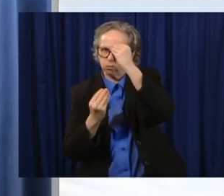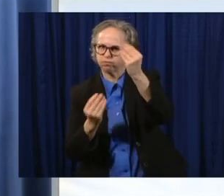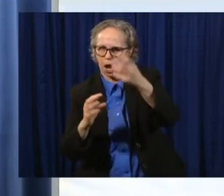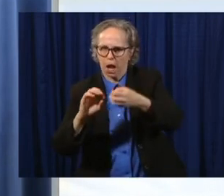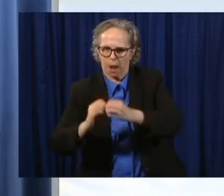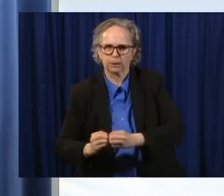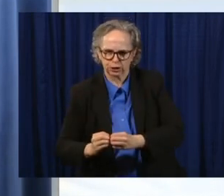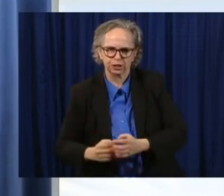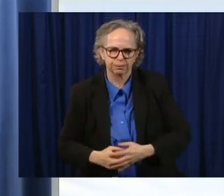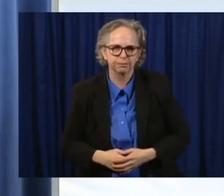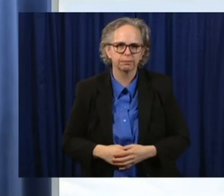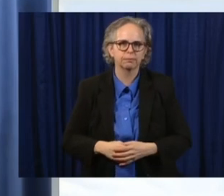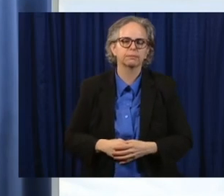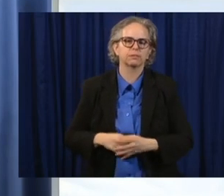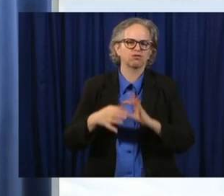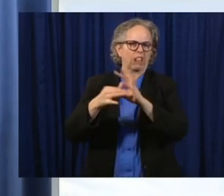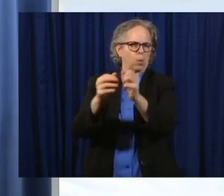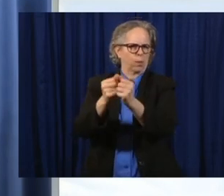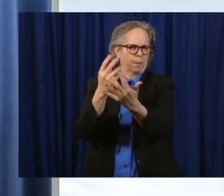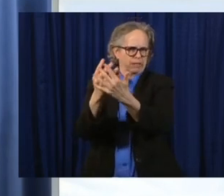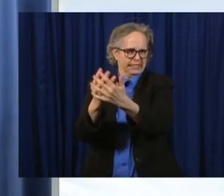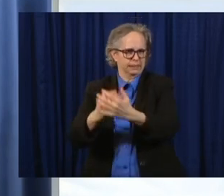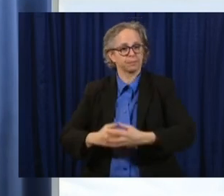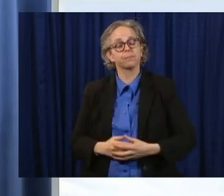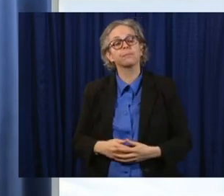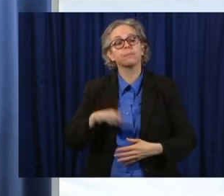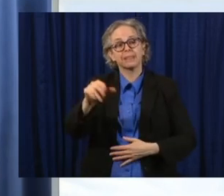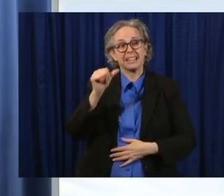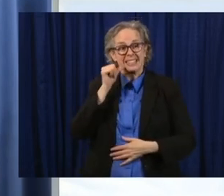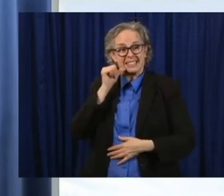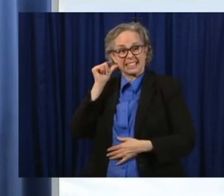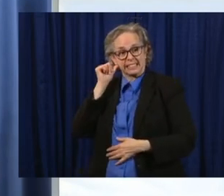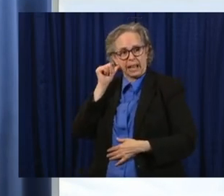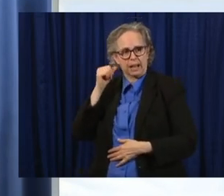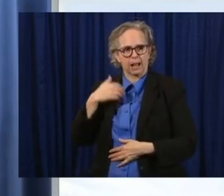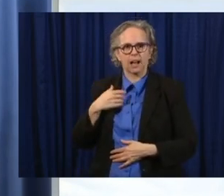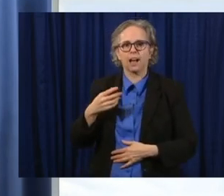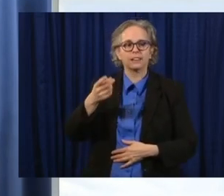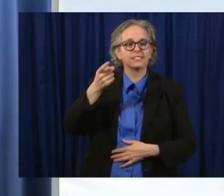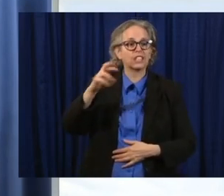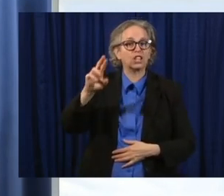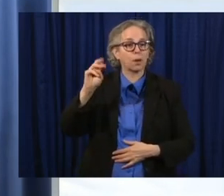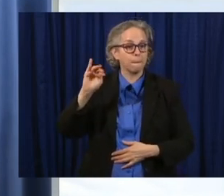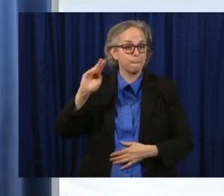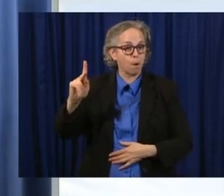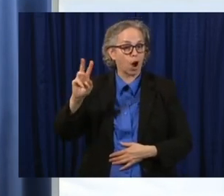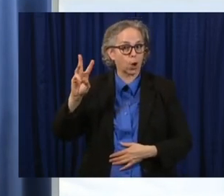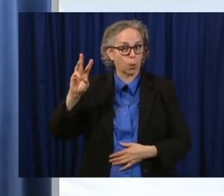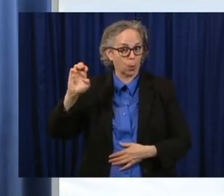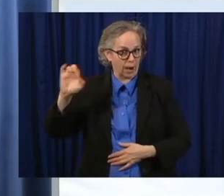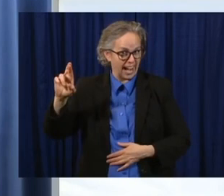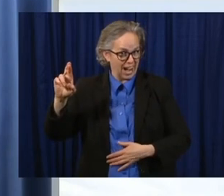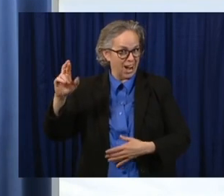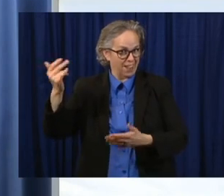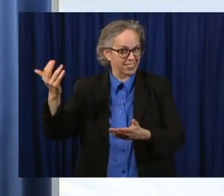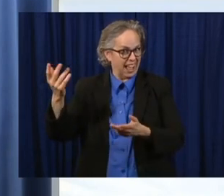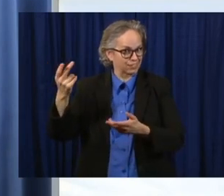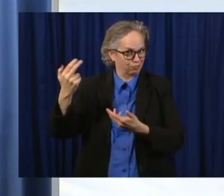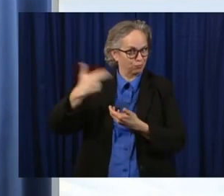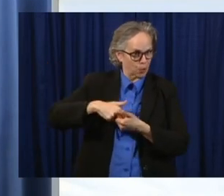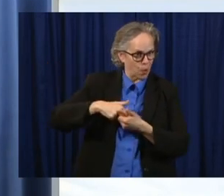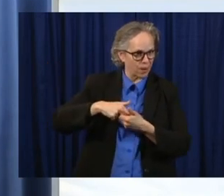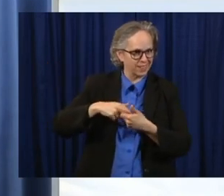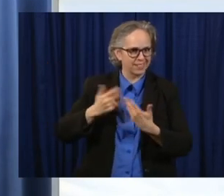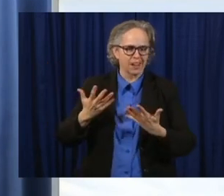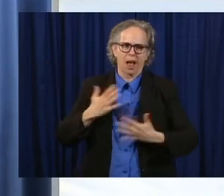Yesterday it was great to have Dr. Mark Weir with us. I appreciated what he did, and he